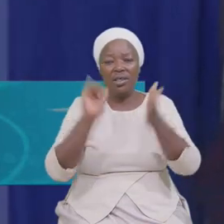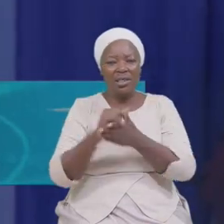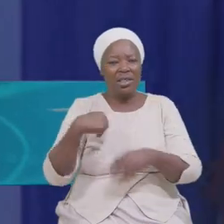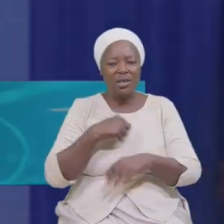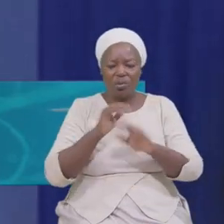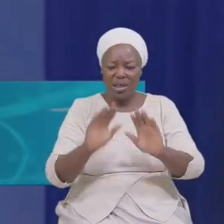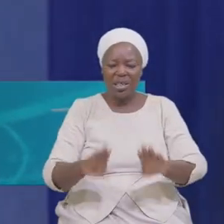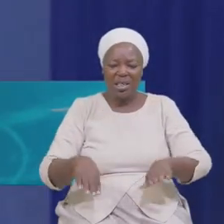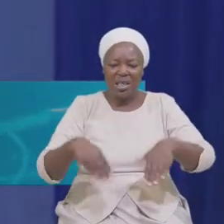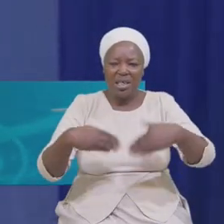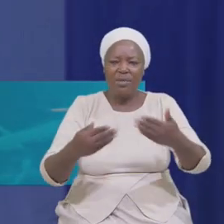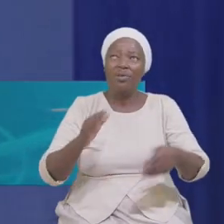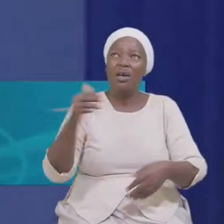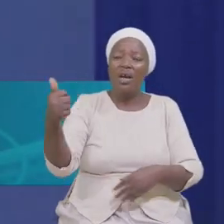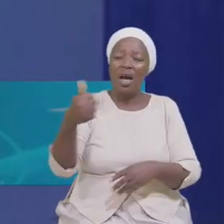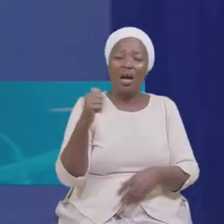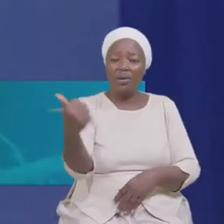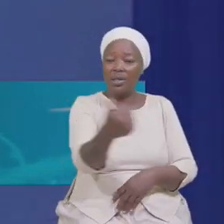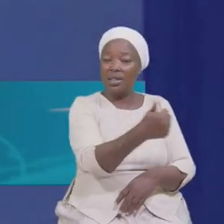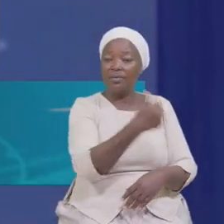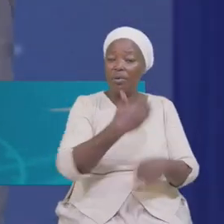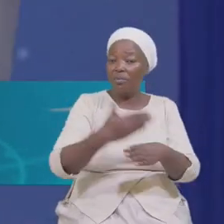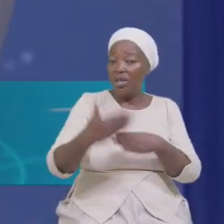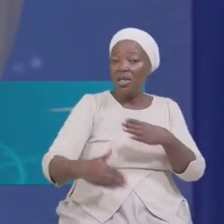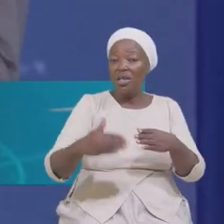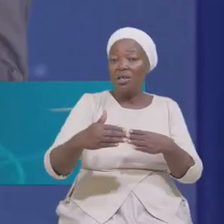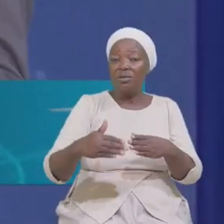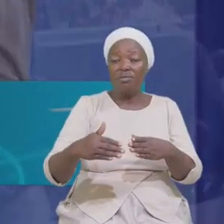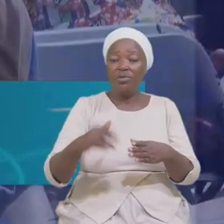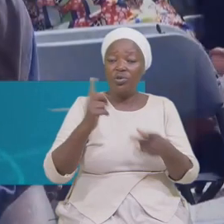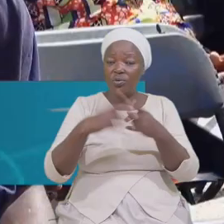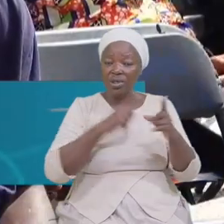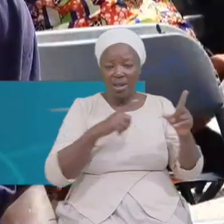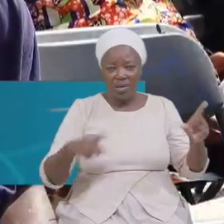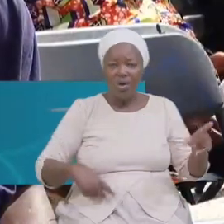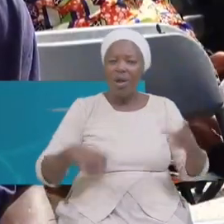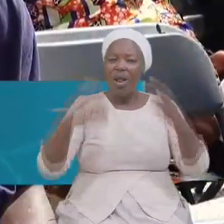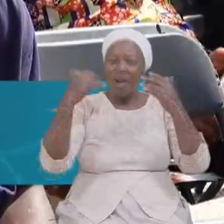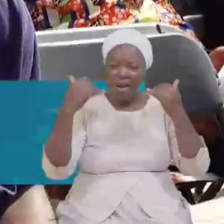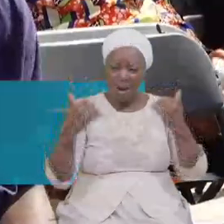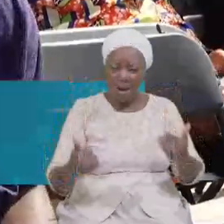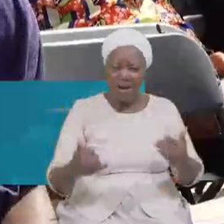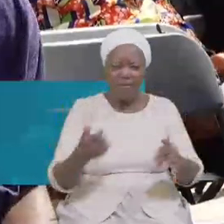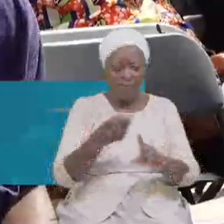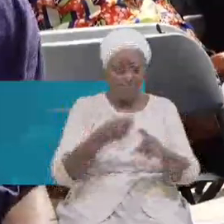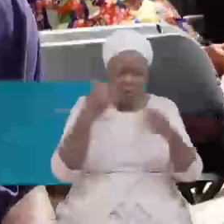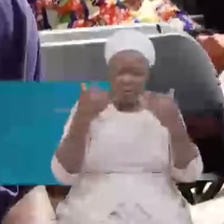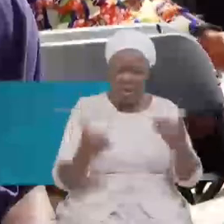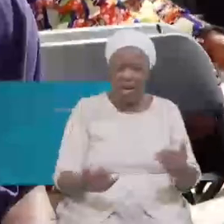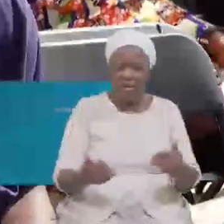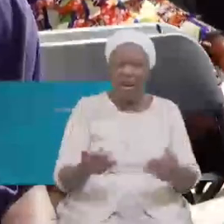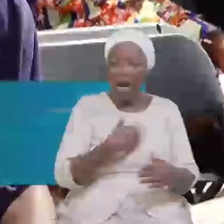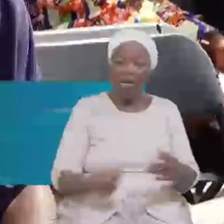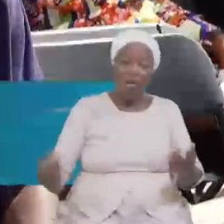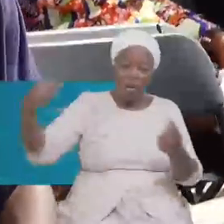completely, totally, unreservedly unto the Lord now, henceforth, and until we see